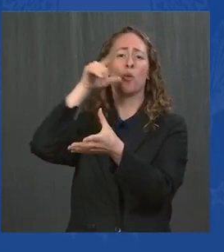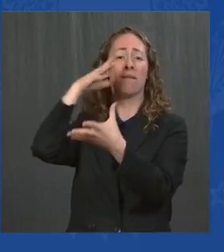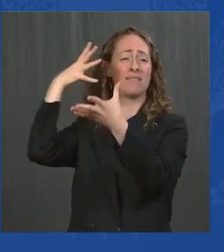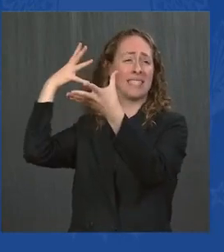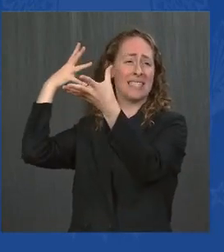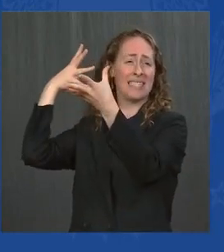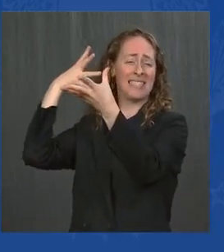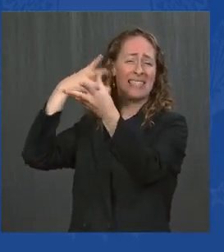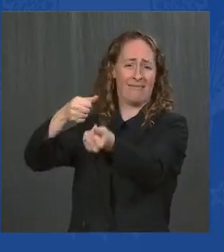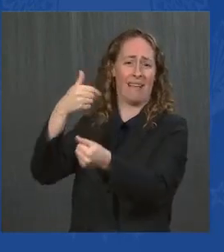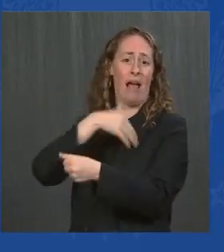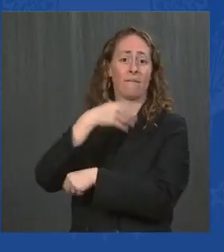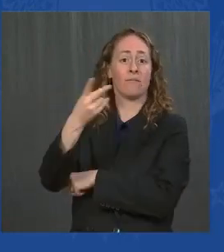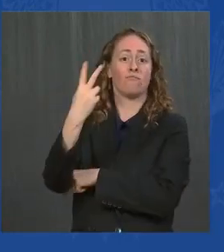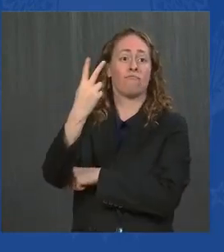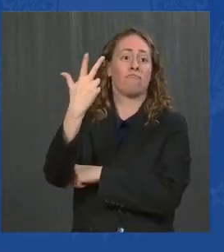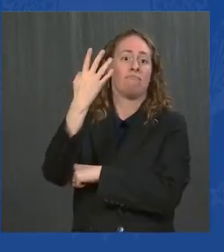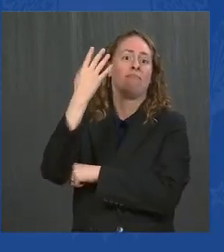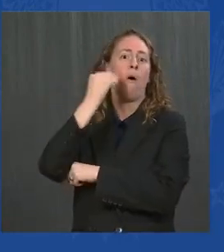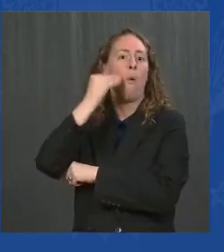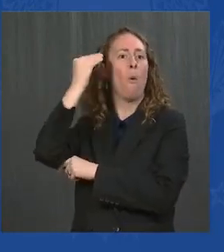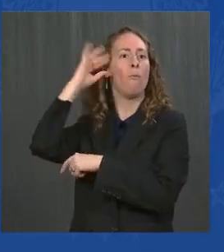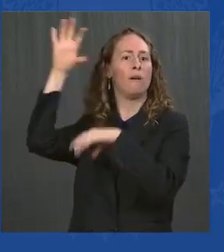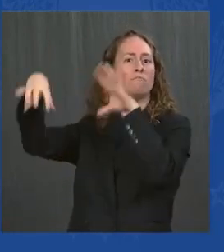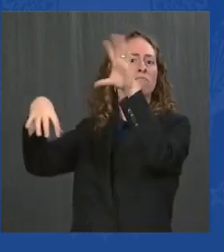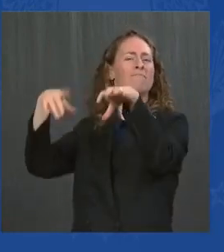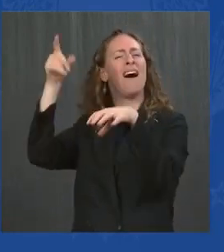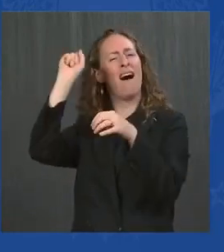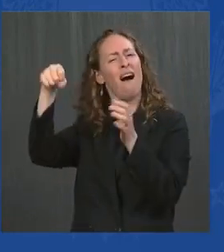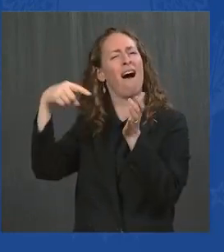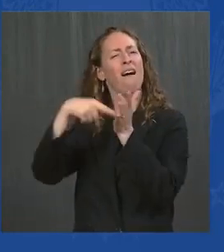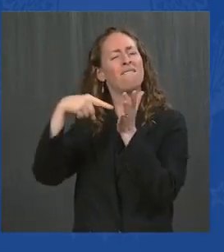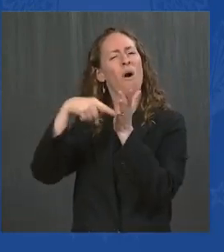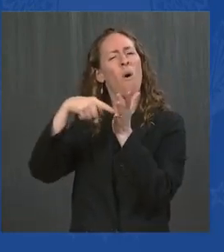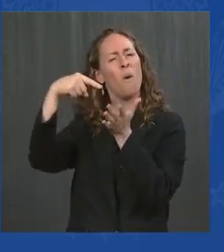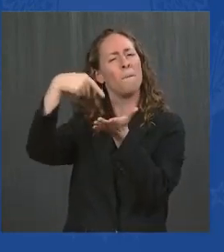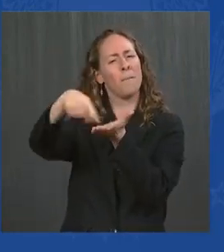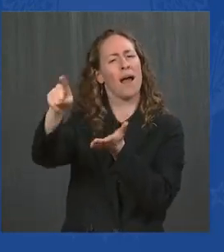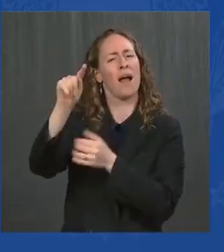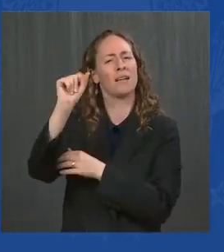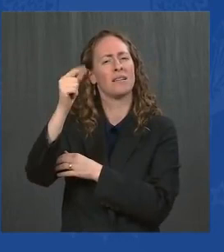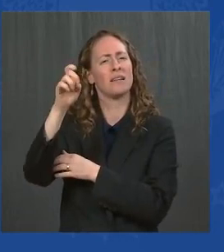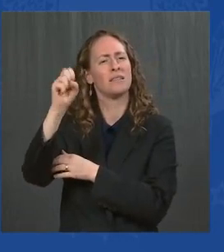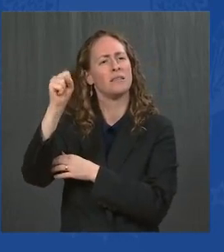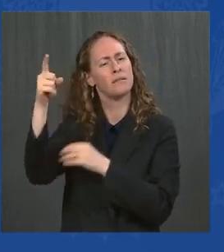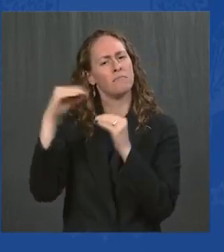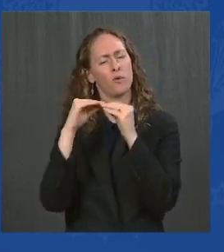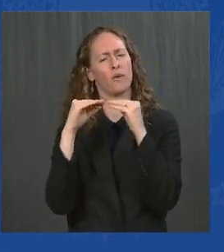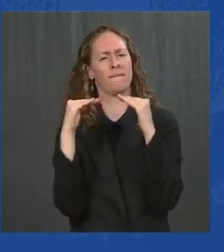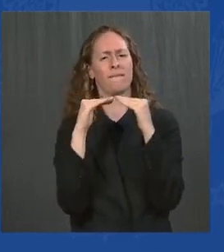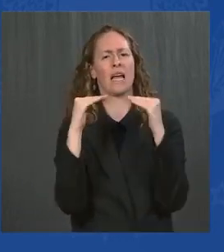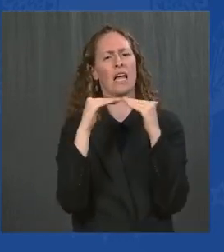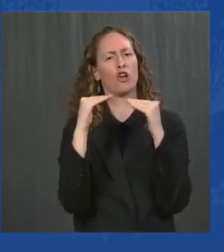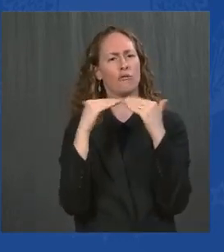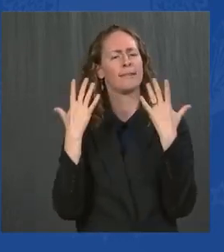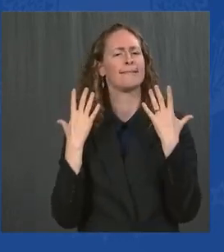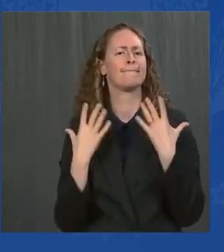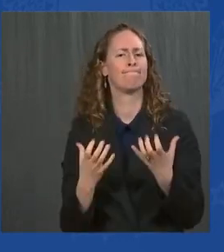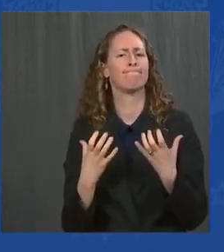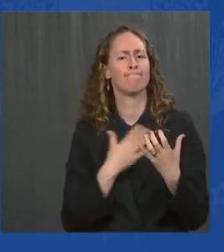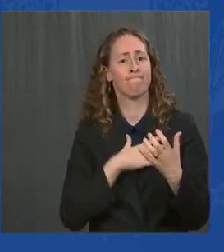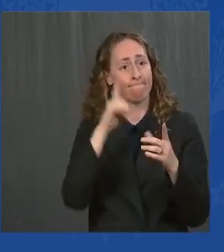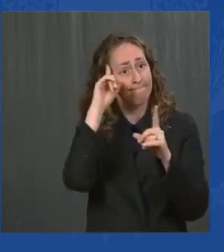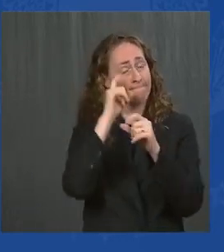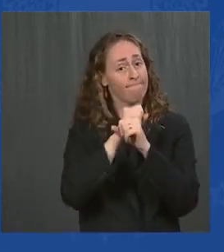of the matter is, though, it's about time they begin to pay their fair share. For example, you've heard me say it before, and I'll say it again, but